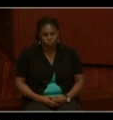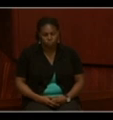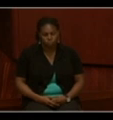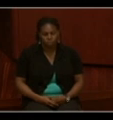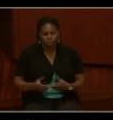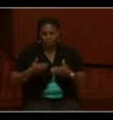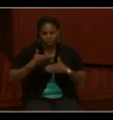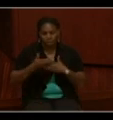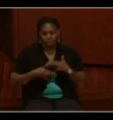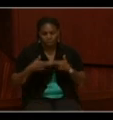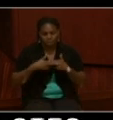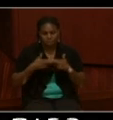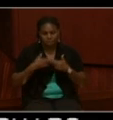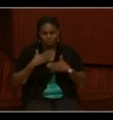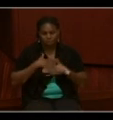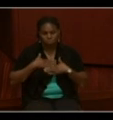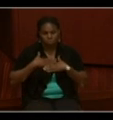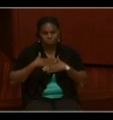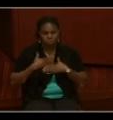Next slide, please.